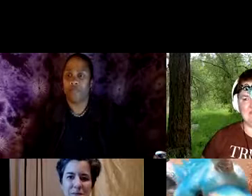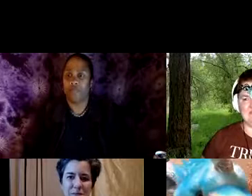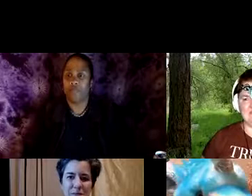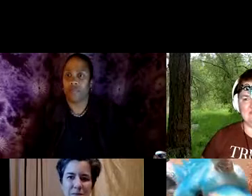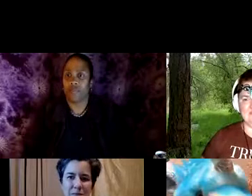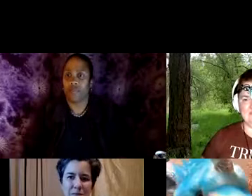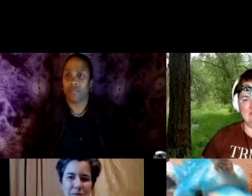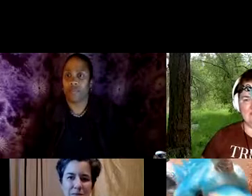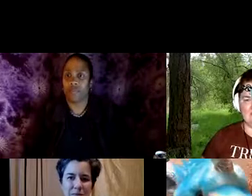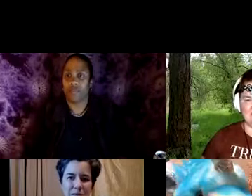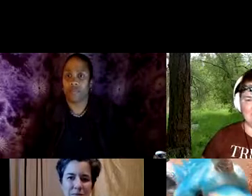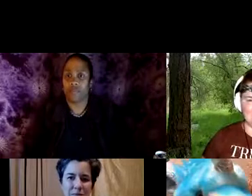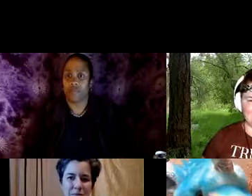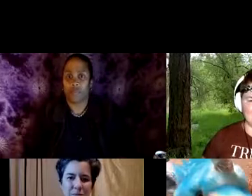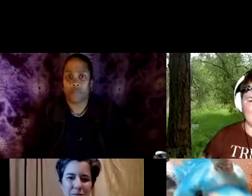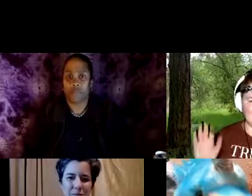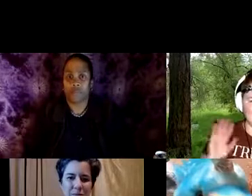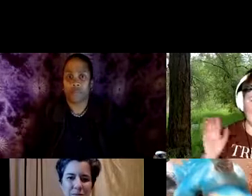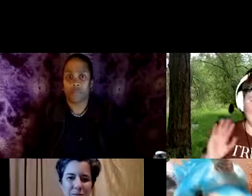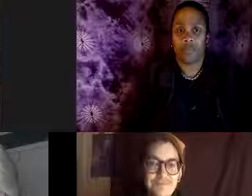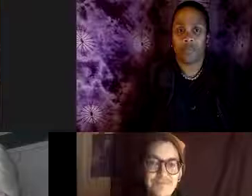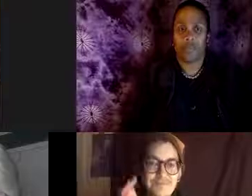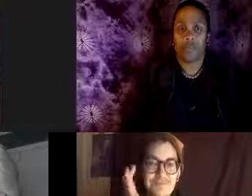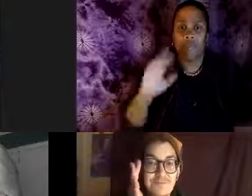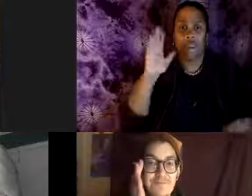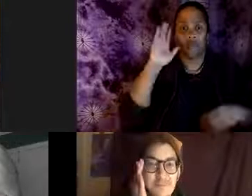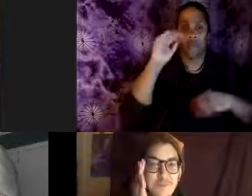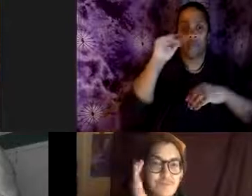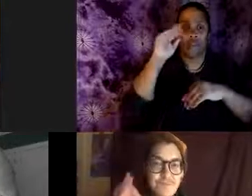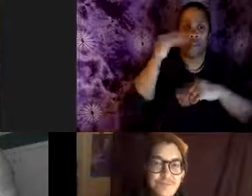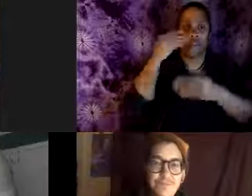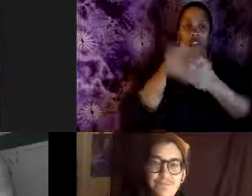Hi, Lorelei. Good night. It's lovely to see you. Love to have